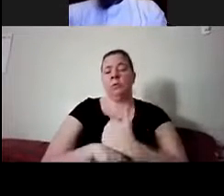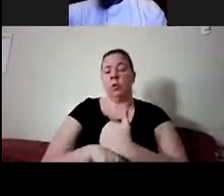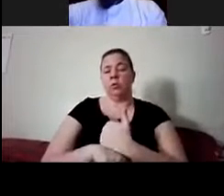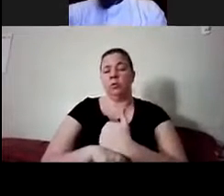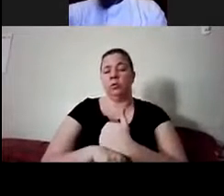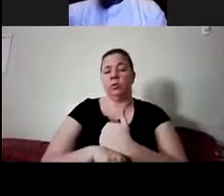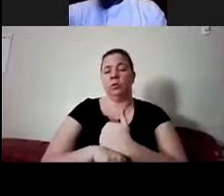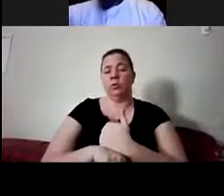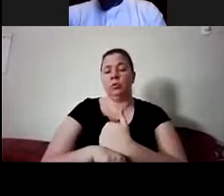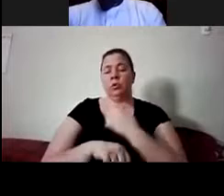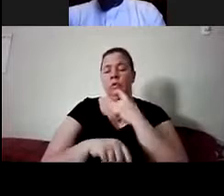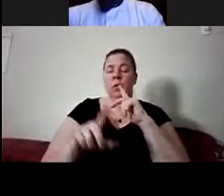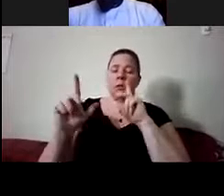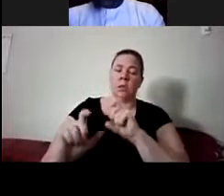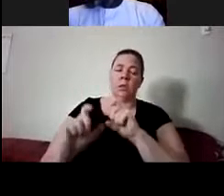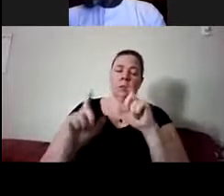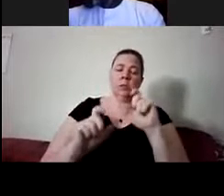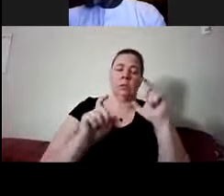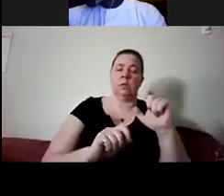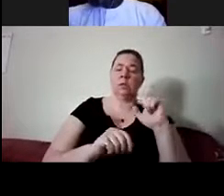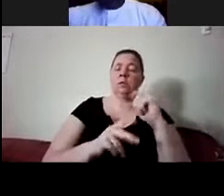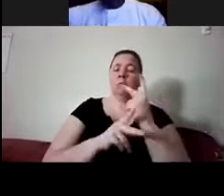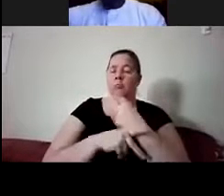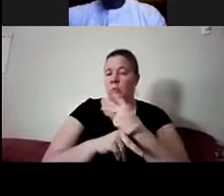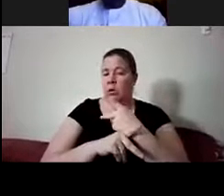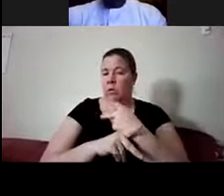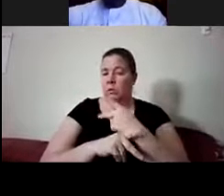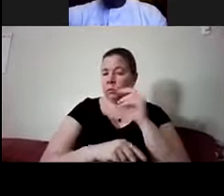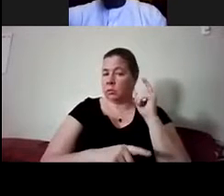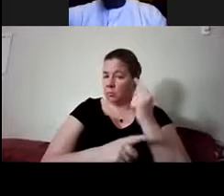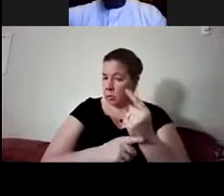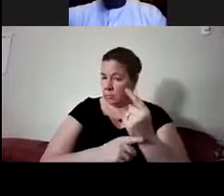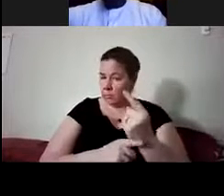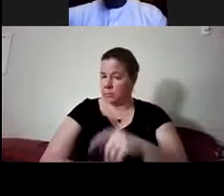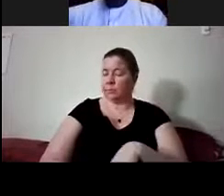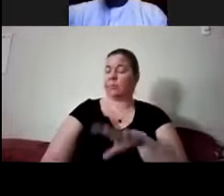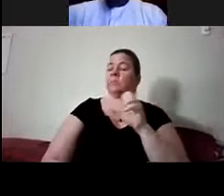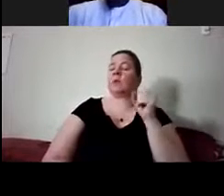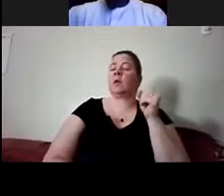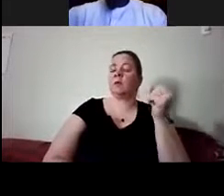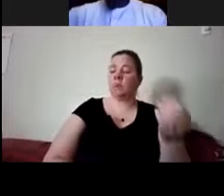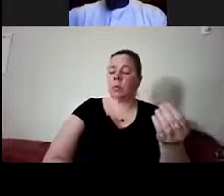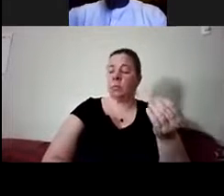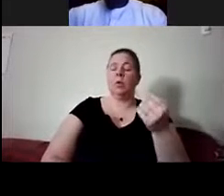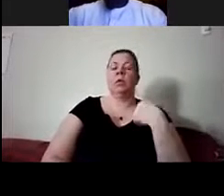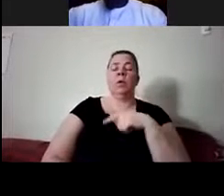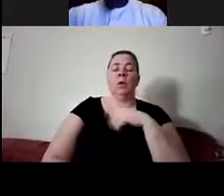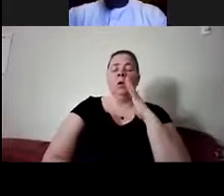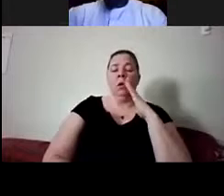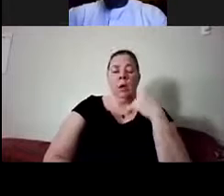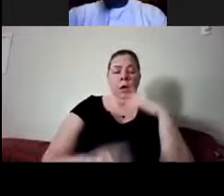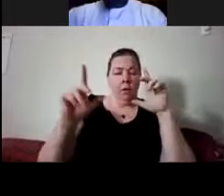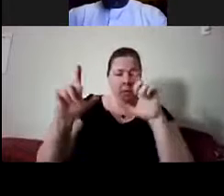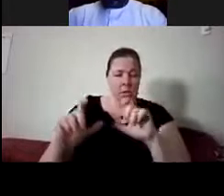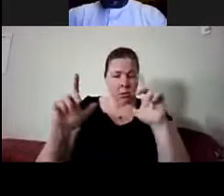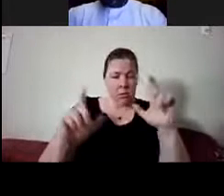they're going to be testing our products, right? Okay. Okay, so we're going to be testing.